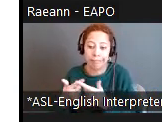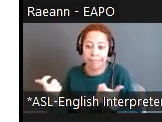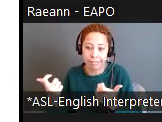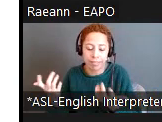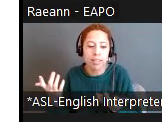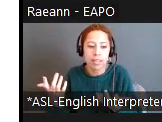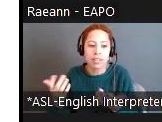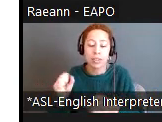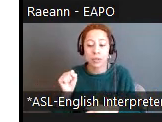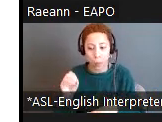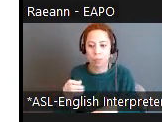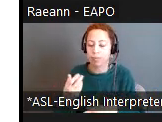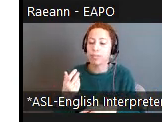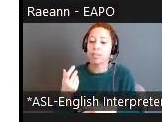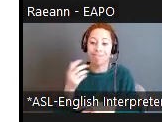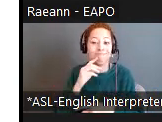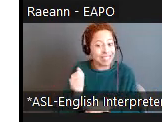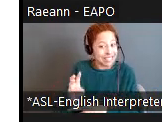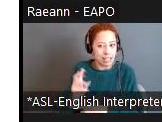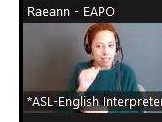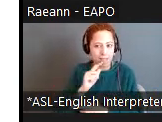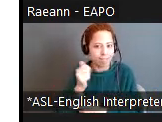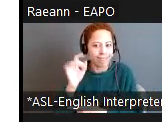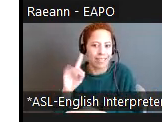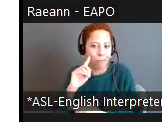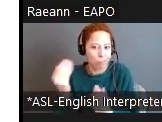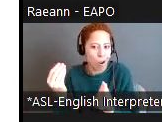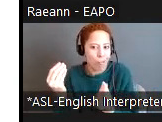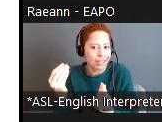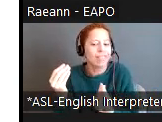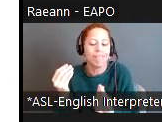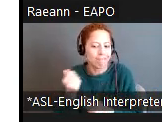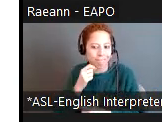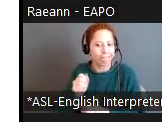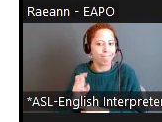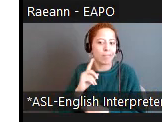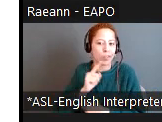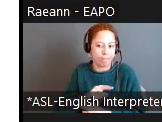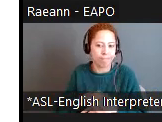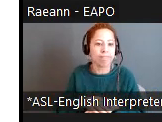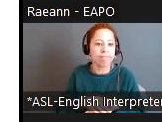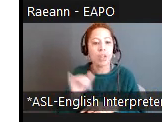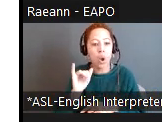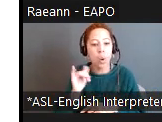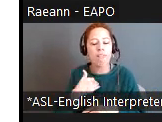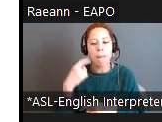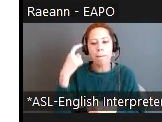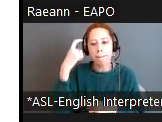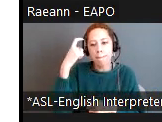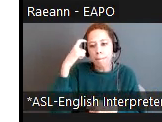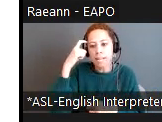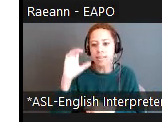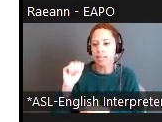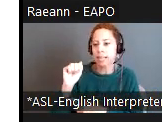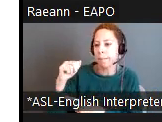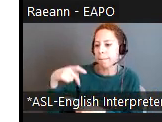attorney for property. You also have to have a level of mental capacity. So obviously if you're